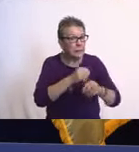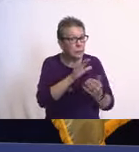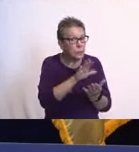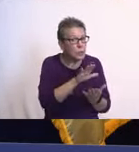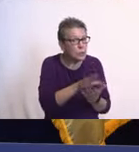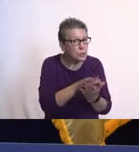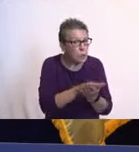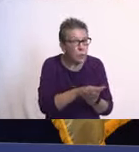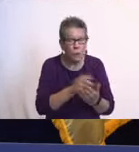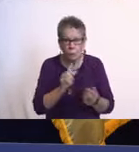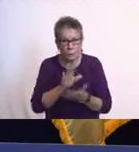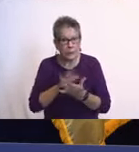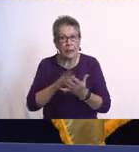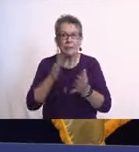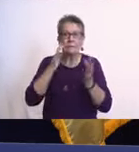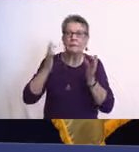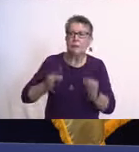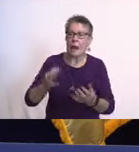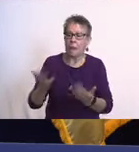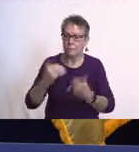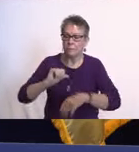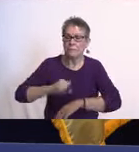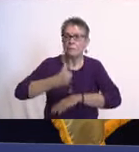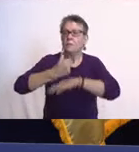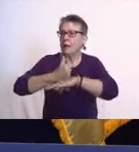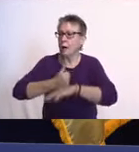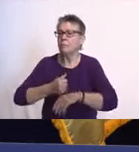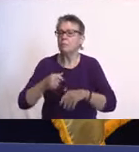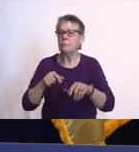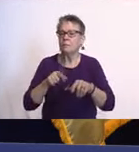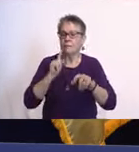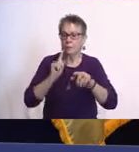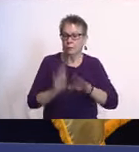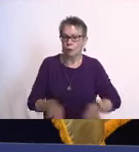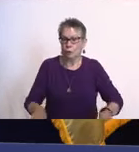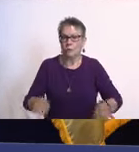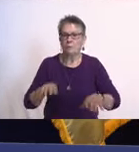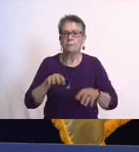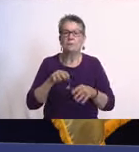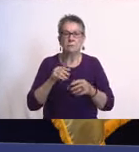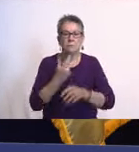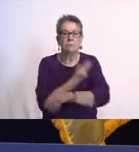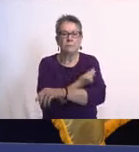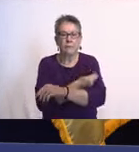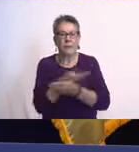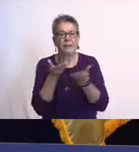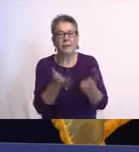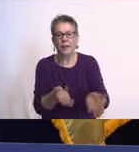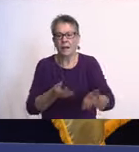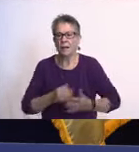as vaccine ambassadors, working with community partners in municipalities where the